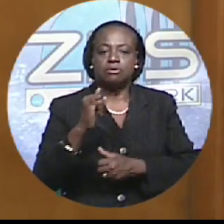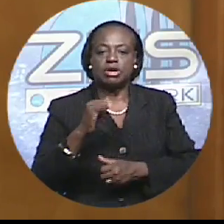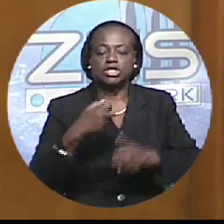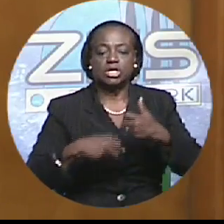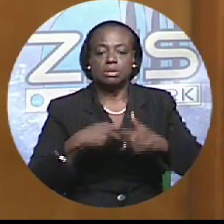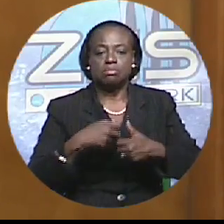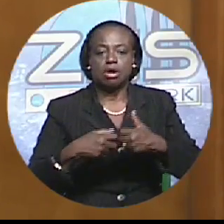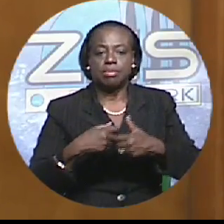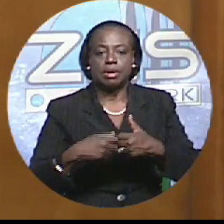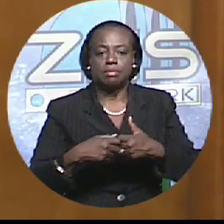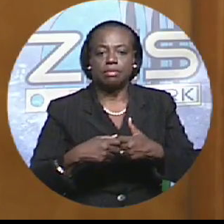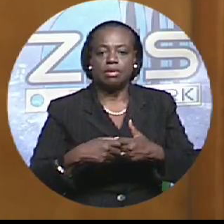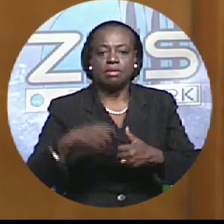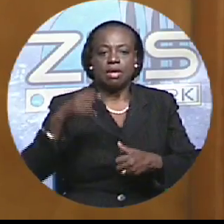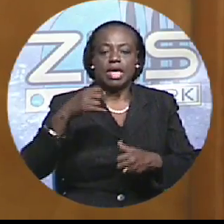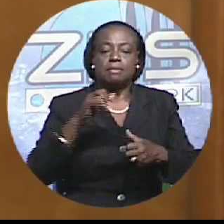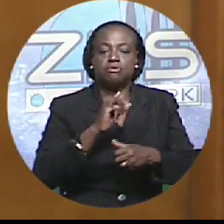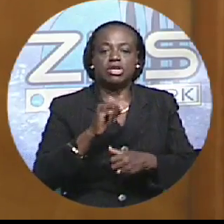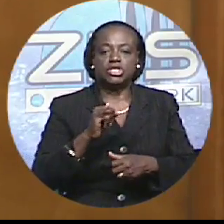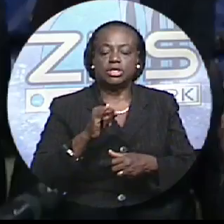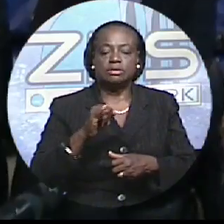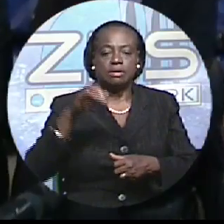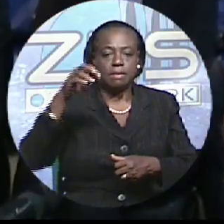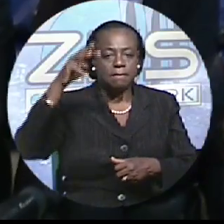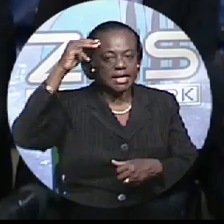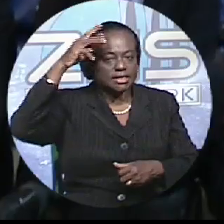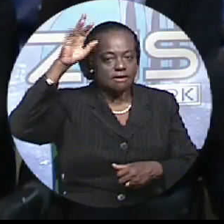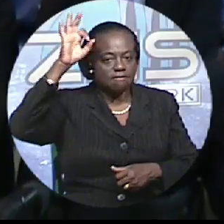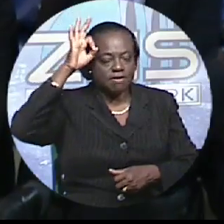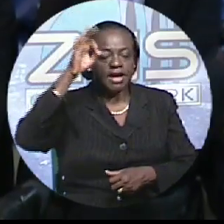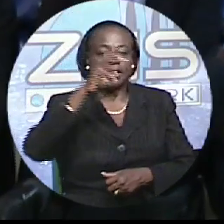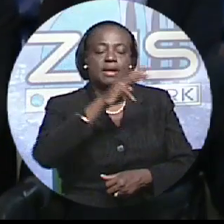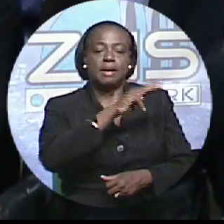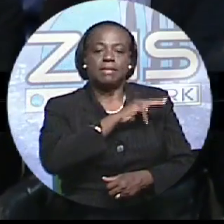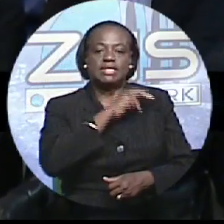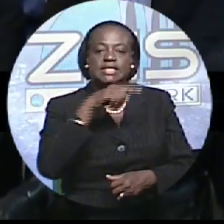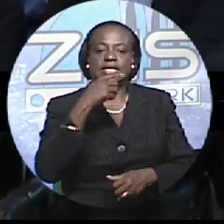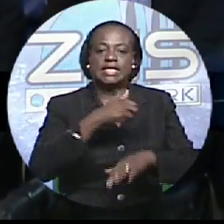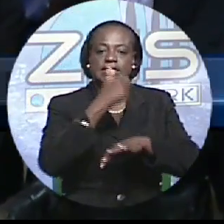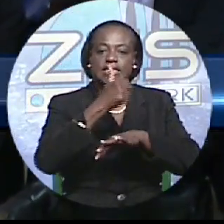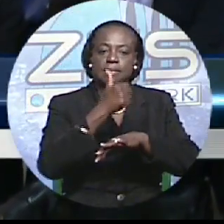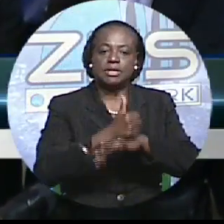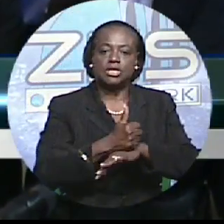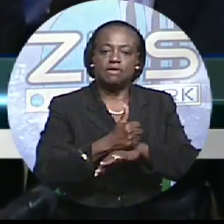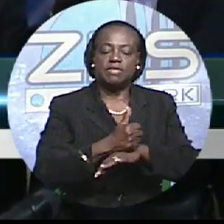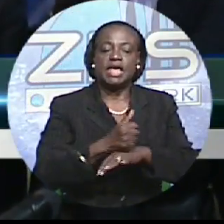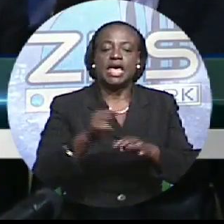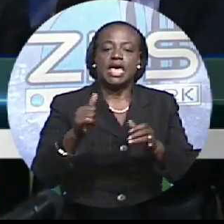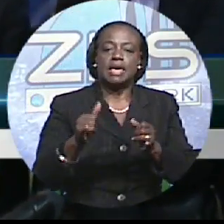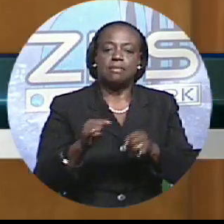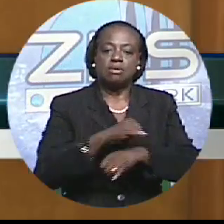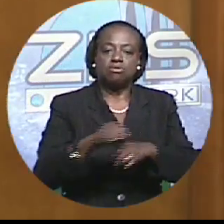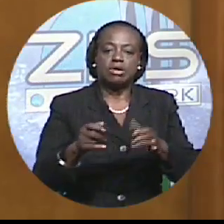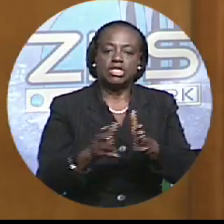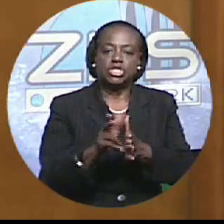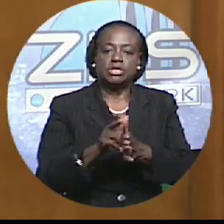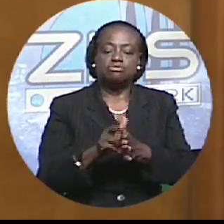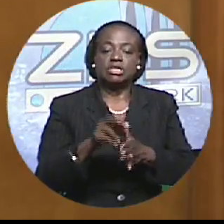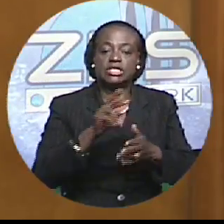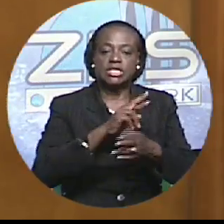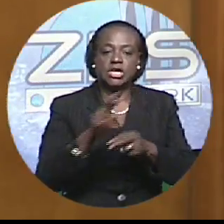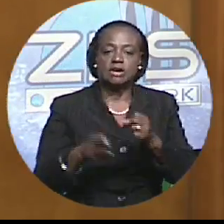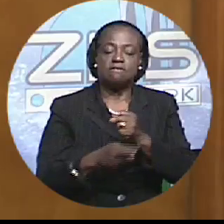Immigration Minister Fred Mitchell says that the establishment of the immigration reserves should eliminate some of their problems. We